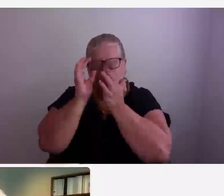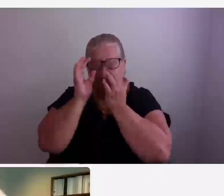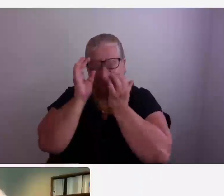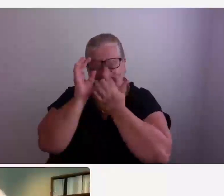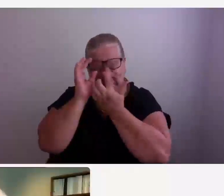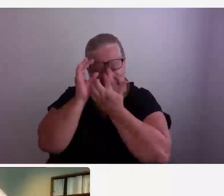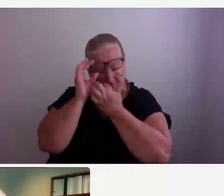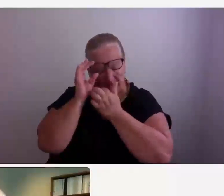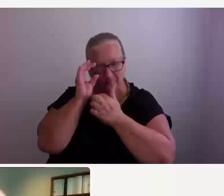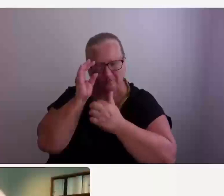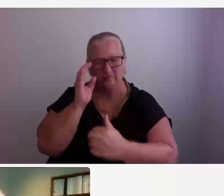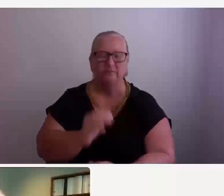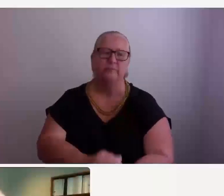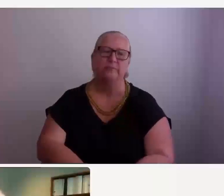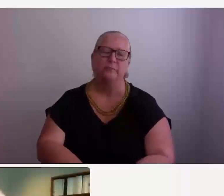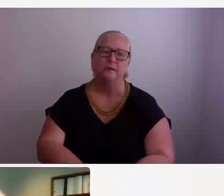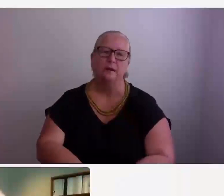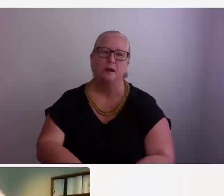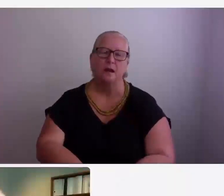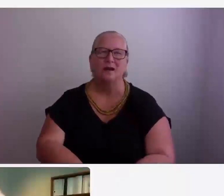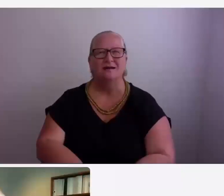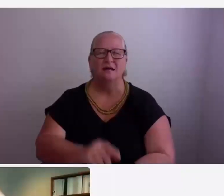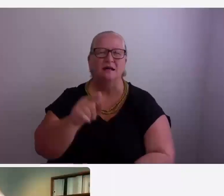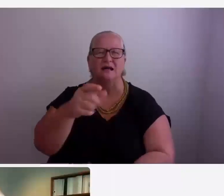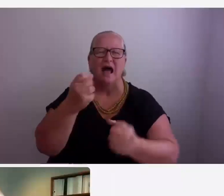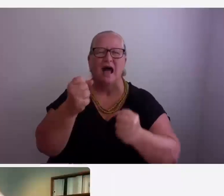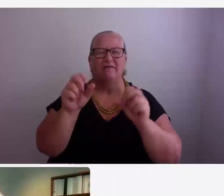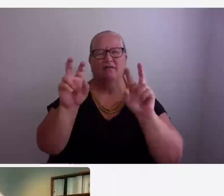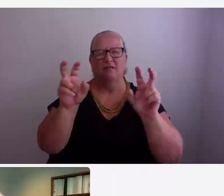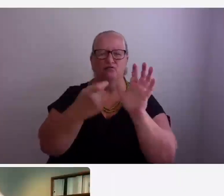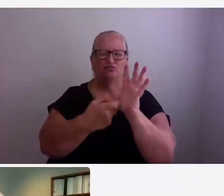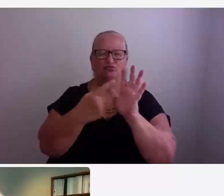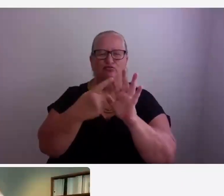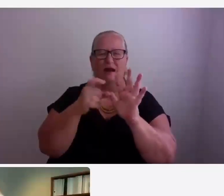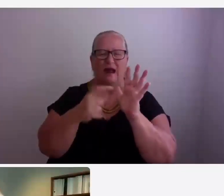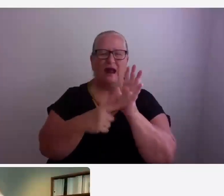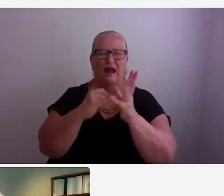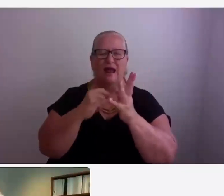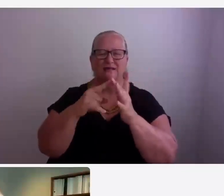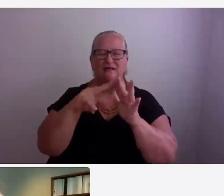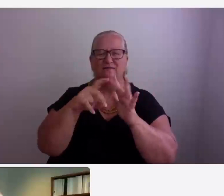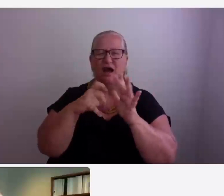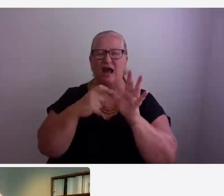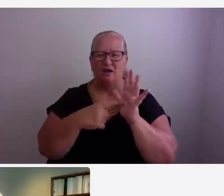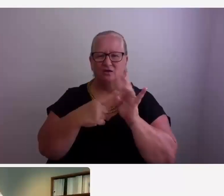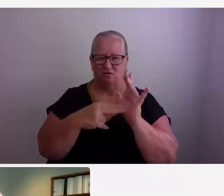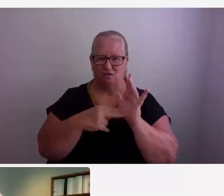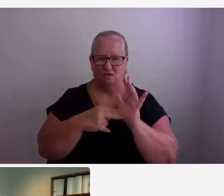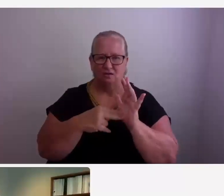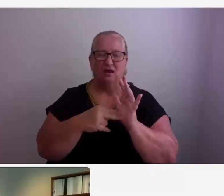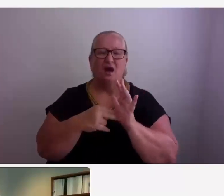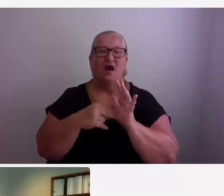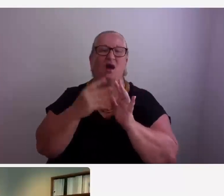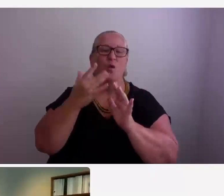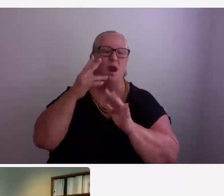So look, there's something called reclassifications. Once again, once assessment